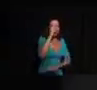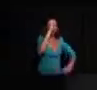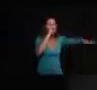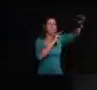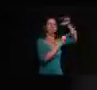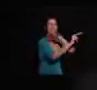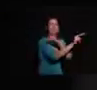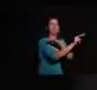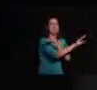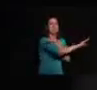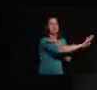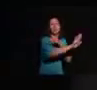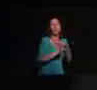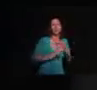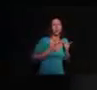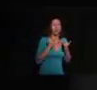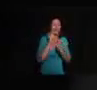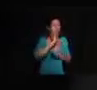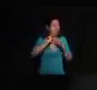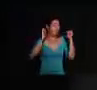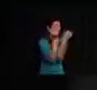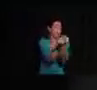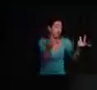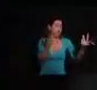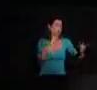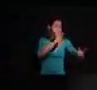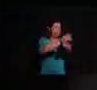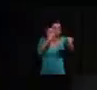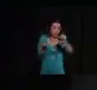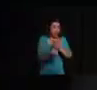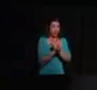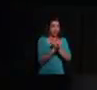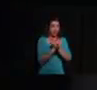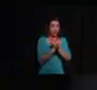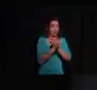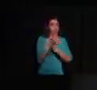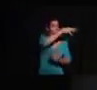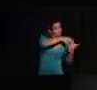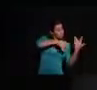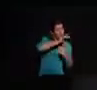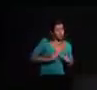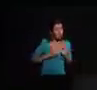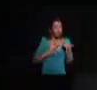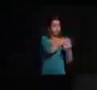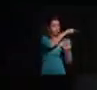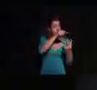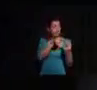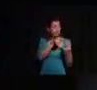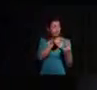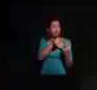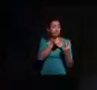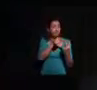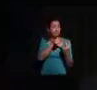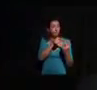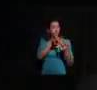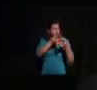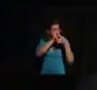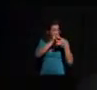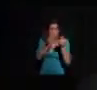your entire outlook in all other aspects of life as well. It's going to change your social life. It's going to change your relationships with